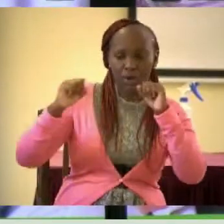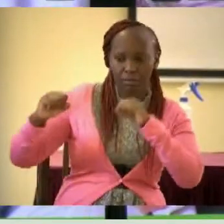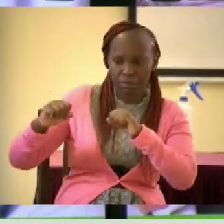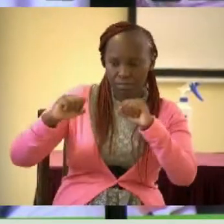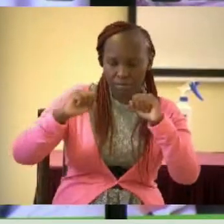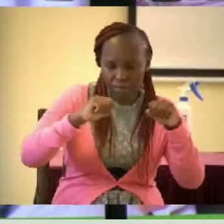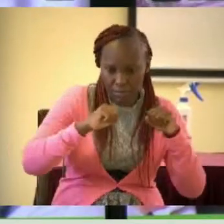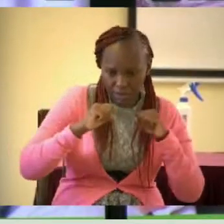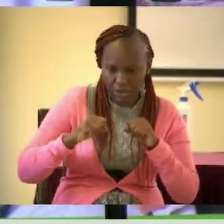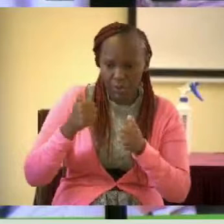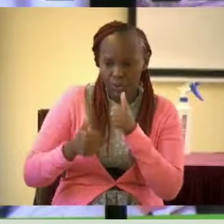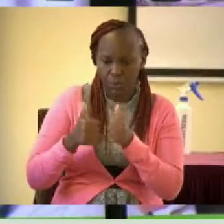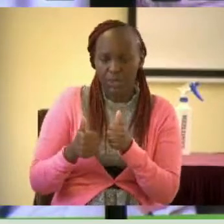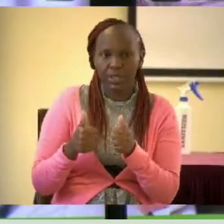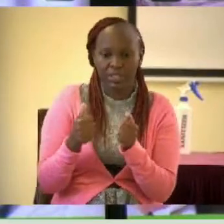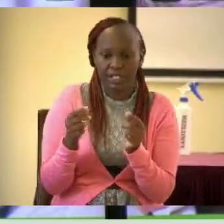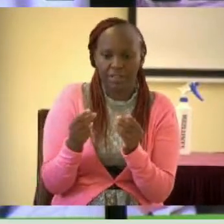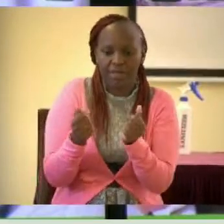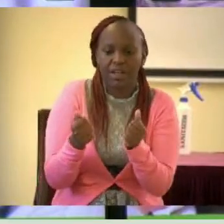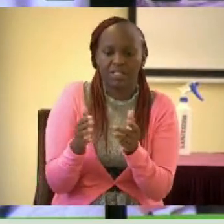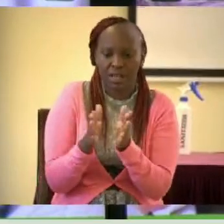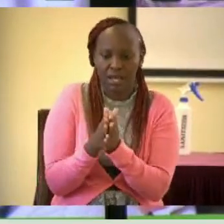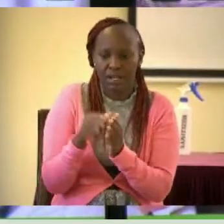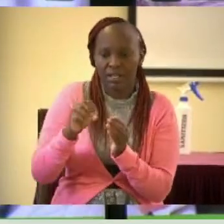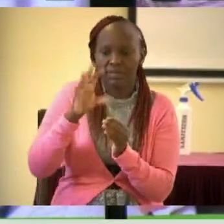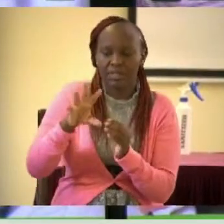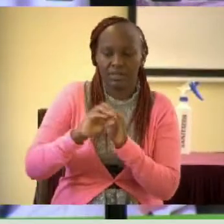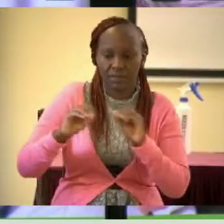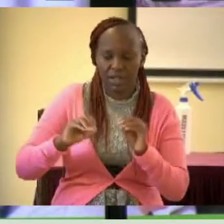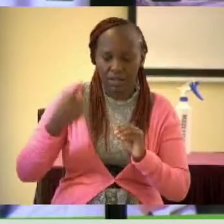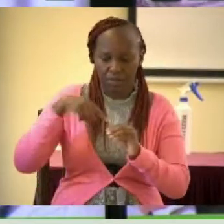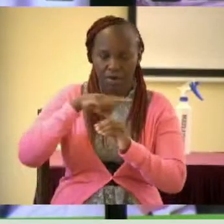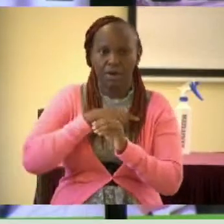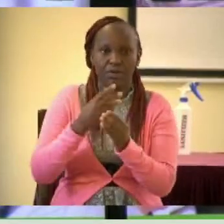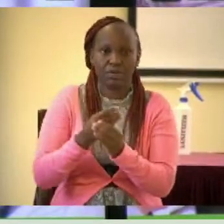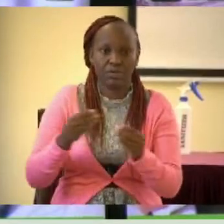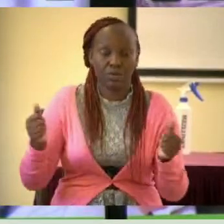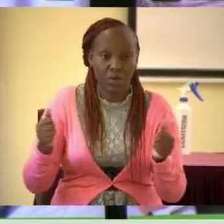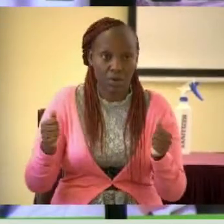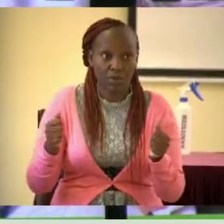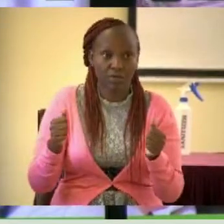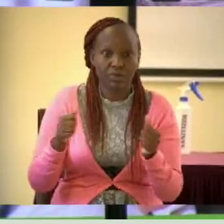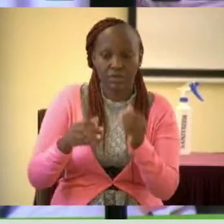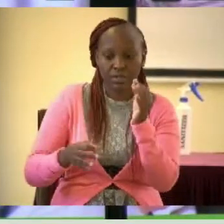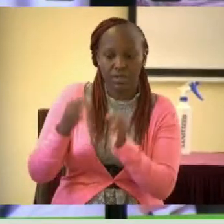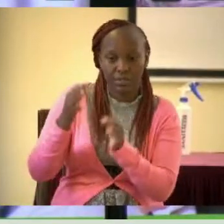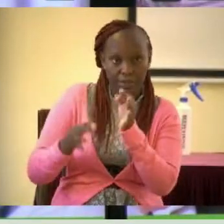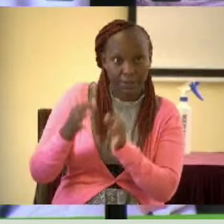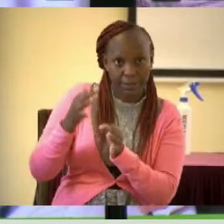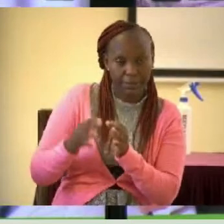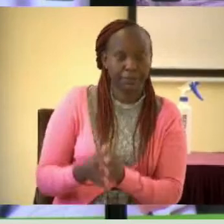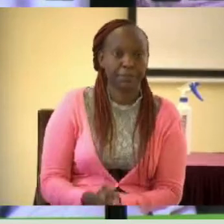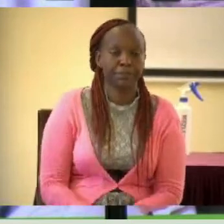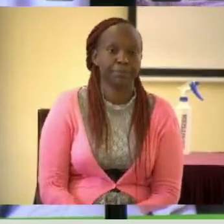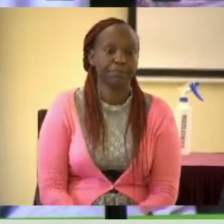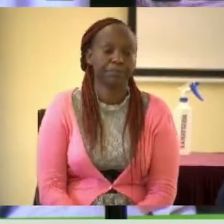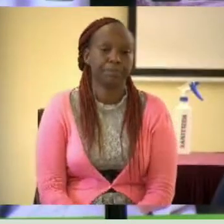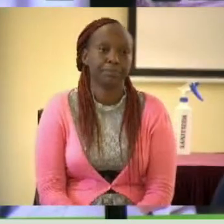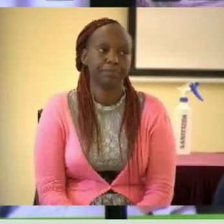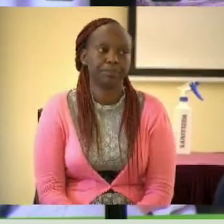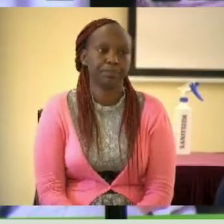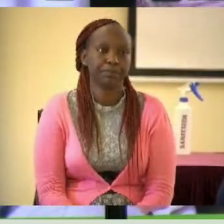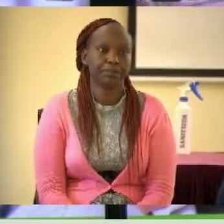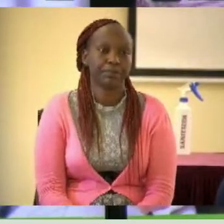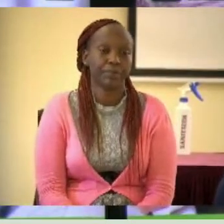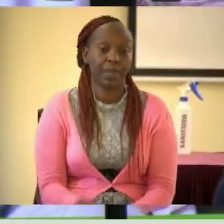a quick and inexpensive way for us to address justice. As